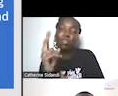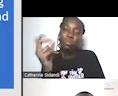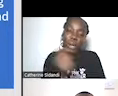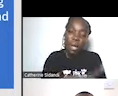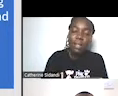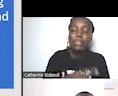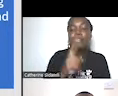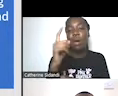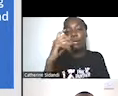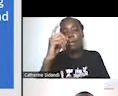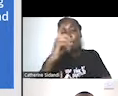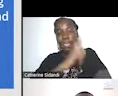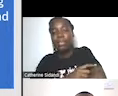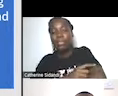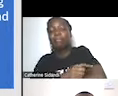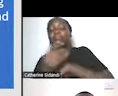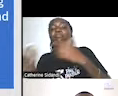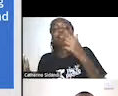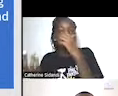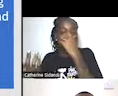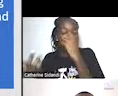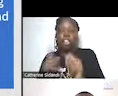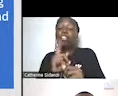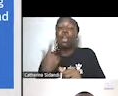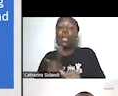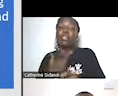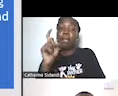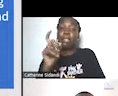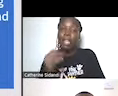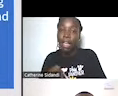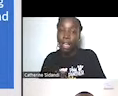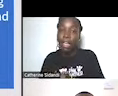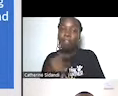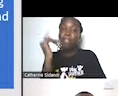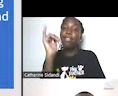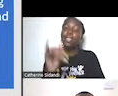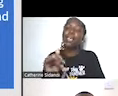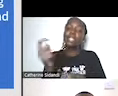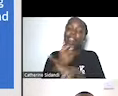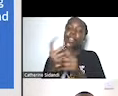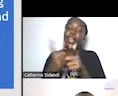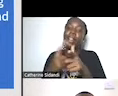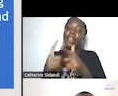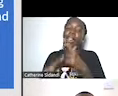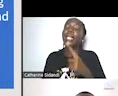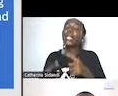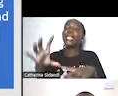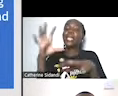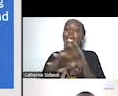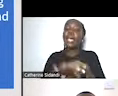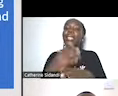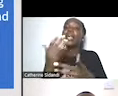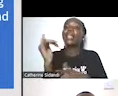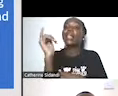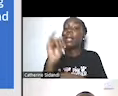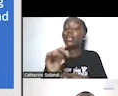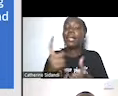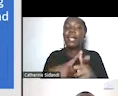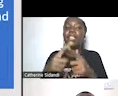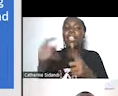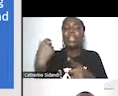Yeah. So you need to understand that kind of traffic so that you can bring in a product that you need, so that you know how much should I